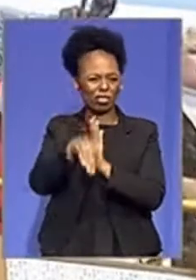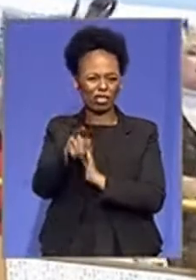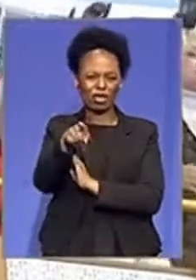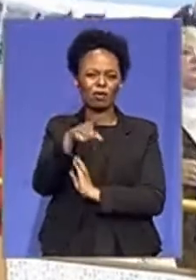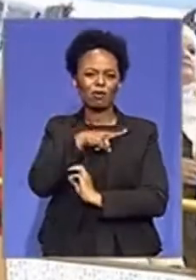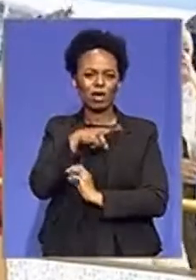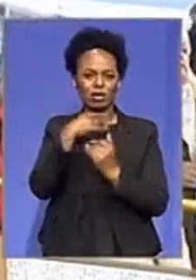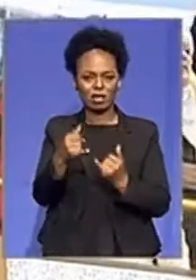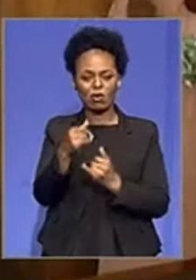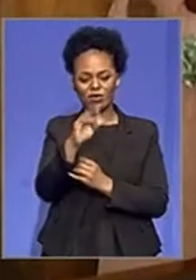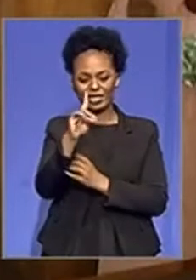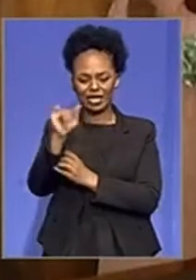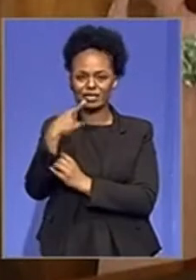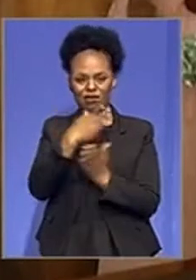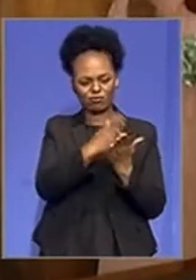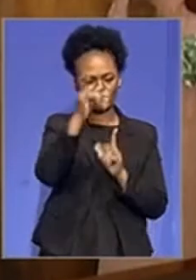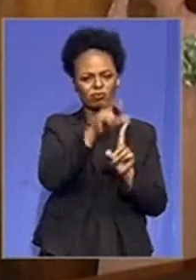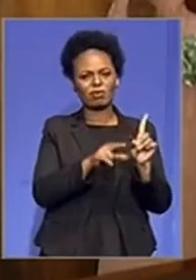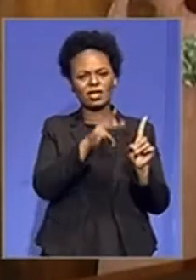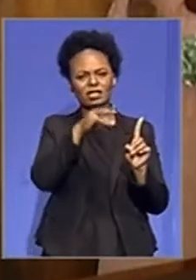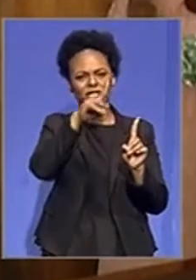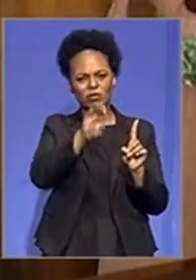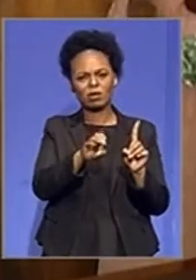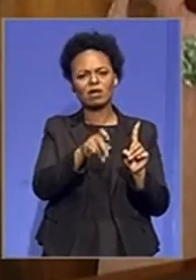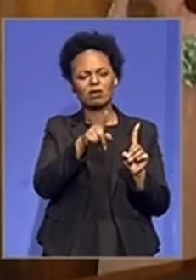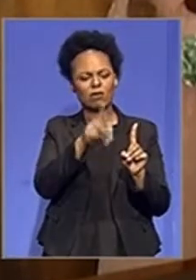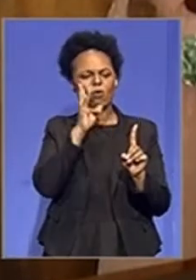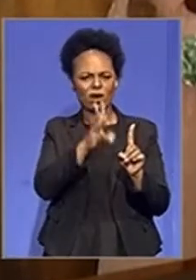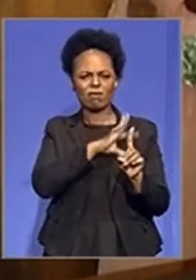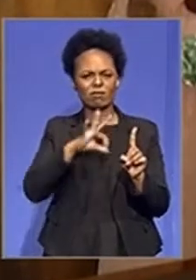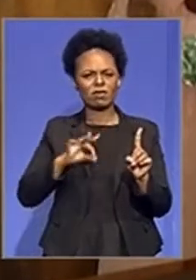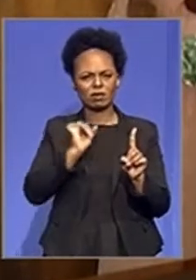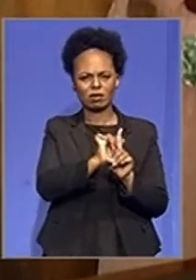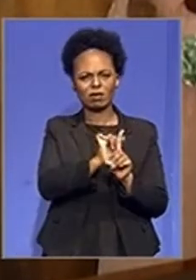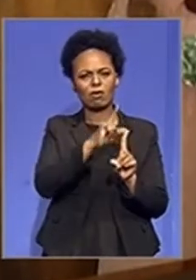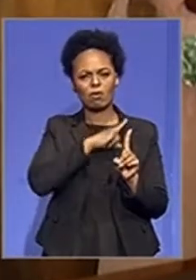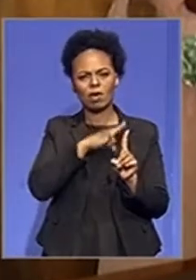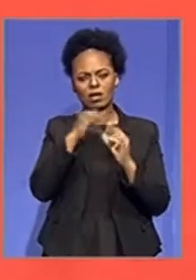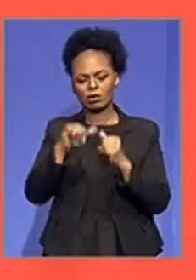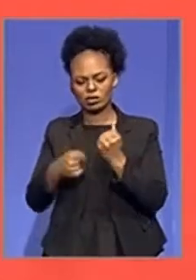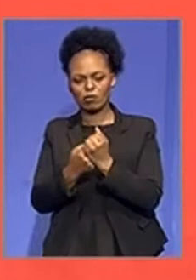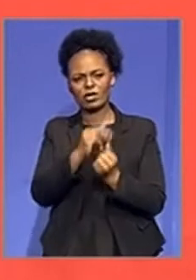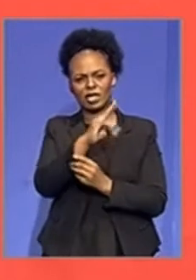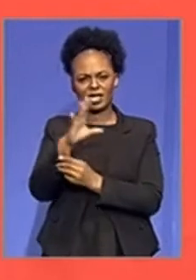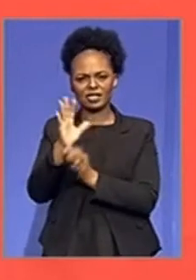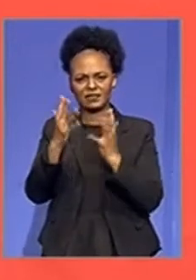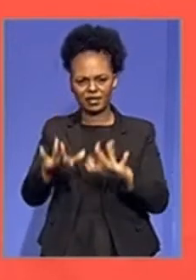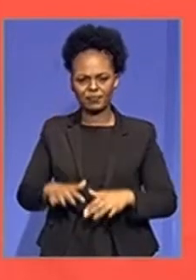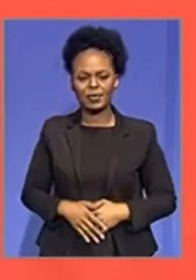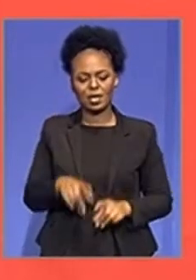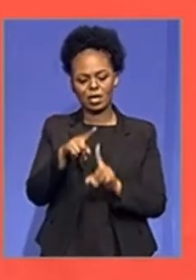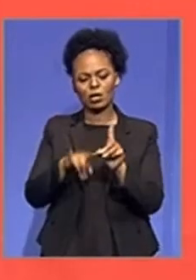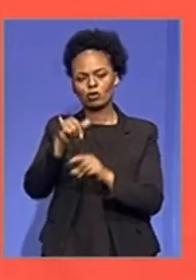wa masepala wa Metsimaholo Lindiwe Chongwe tshisinyo ena e tshehetswa ke balekgotla ba ANC Chongwe ke morumuwa